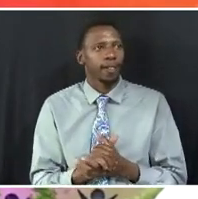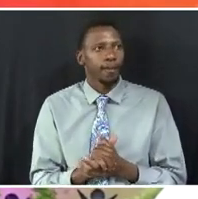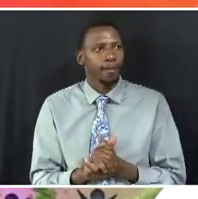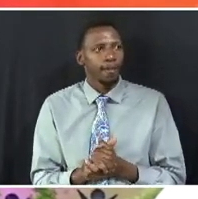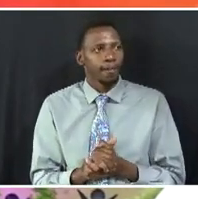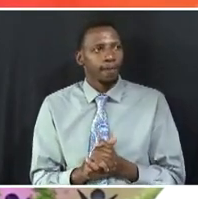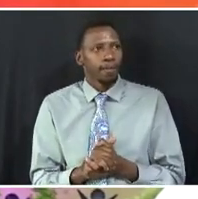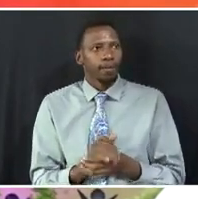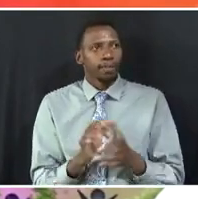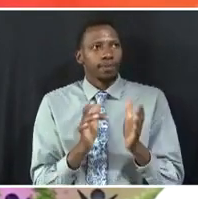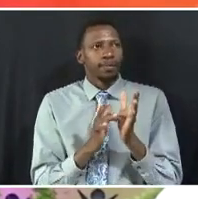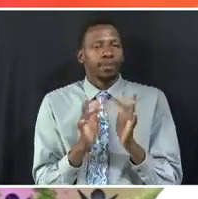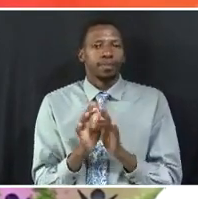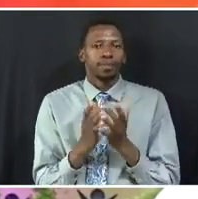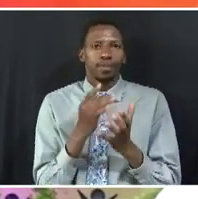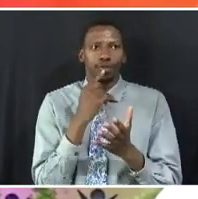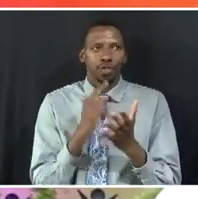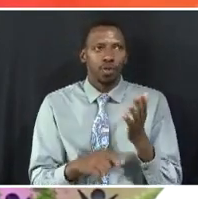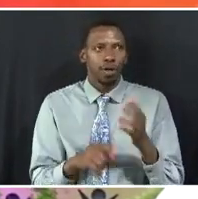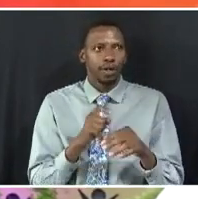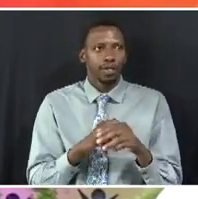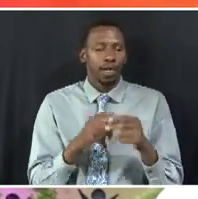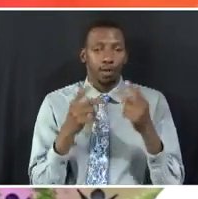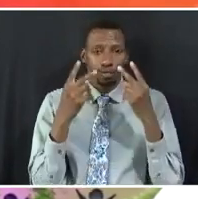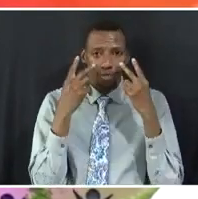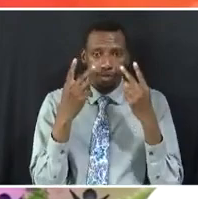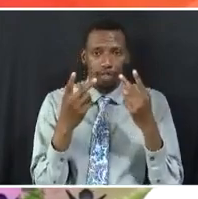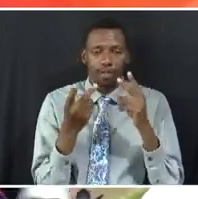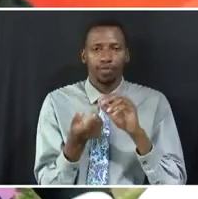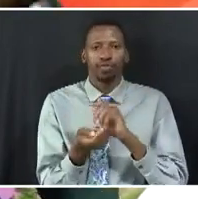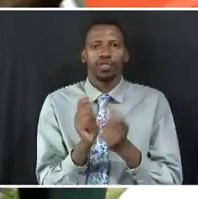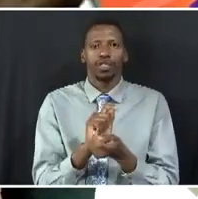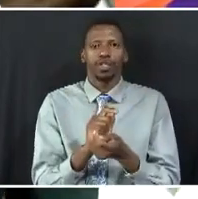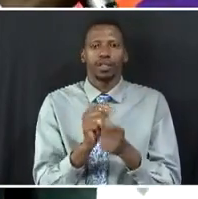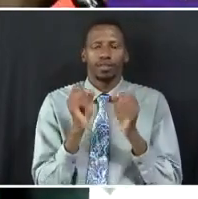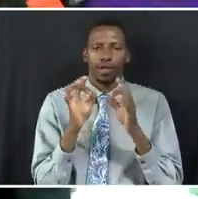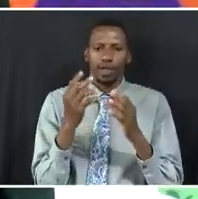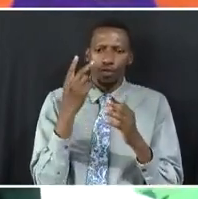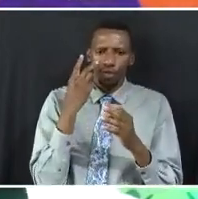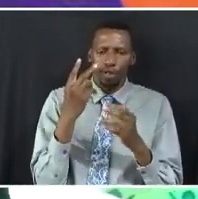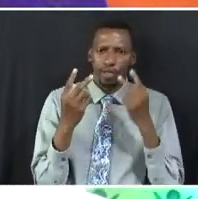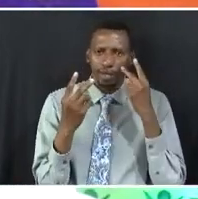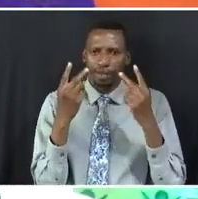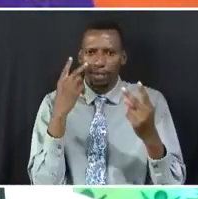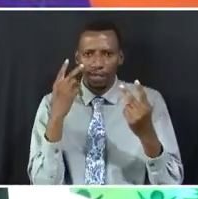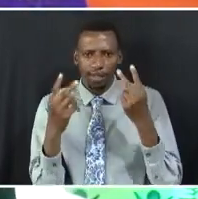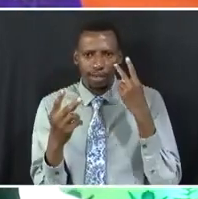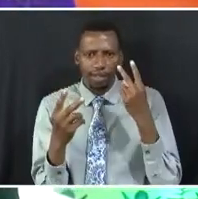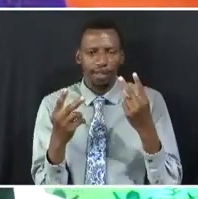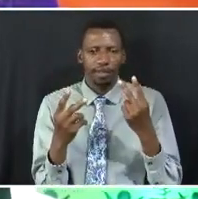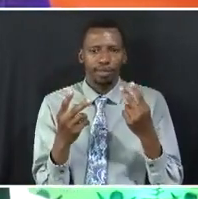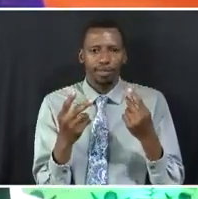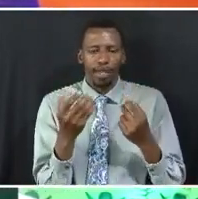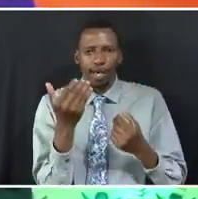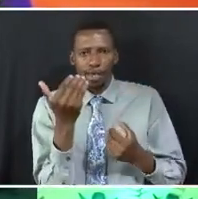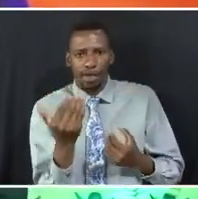Scripture says, by beholding, you become changed. So if you keep on looking at young people, opere, you'll remain young.